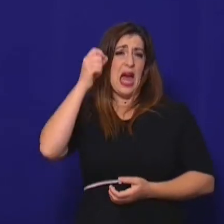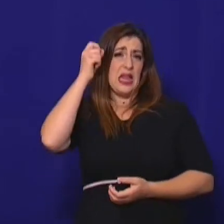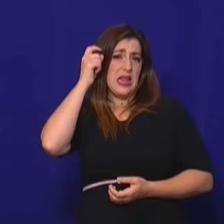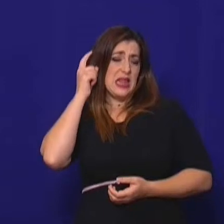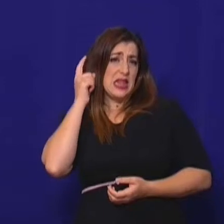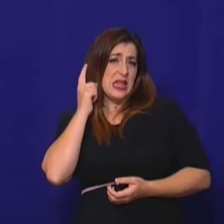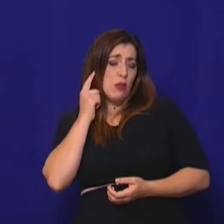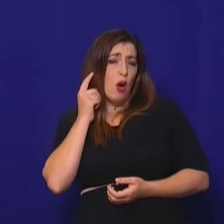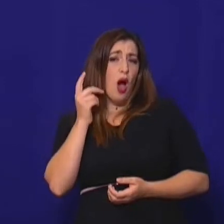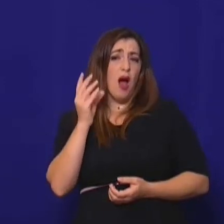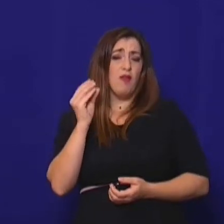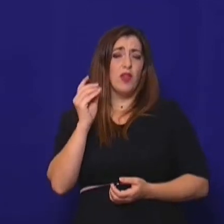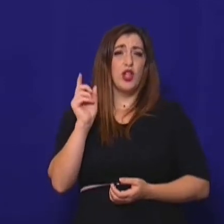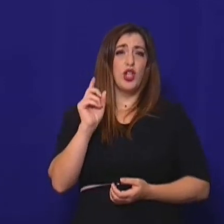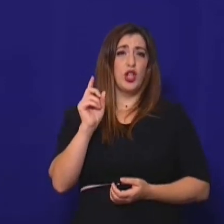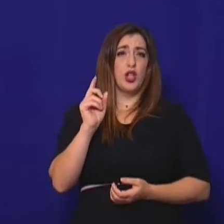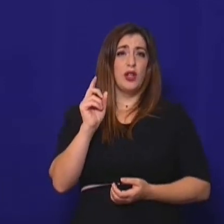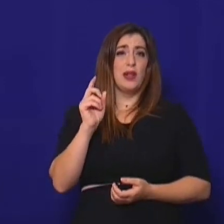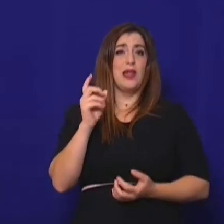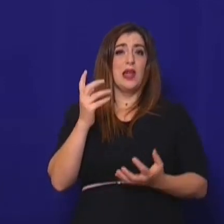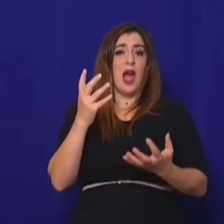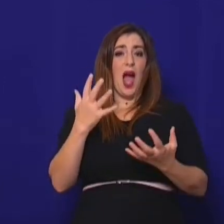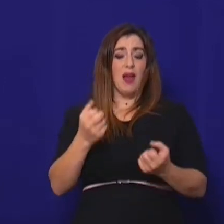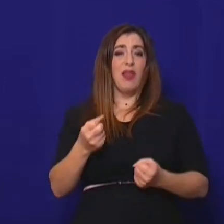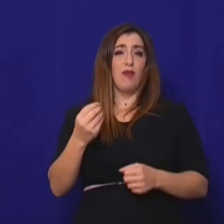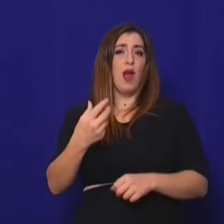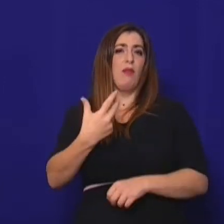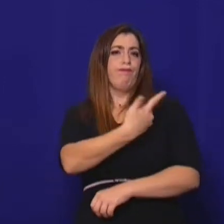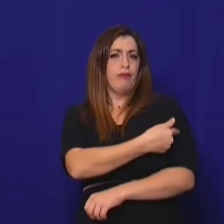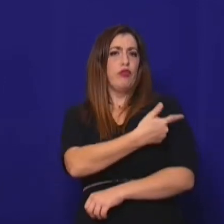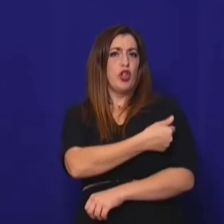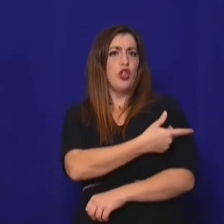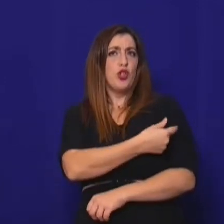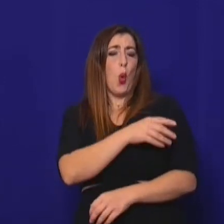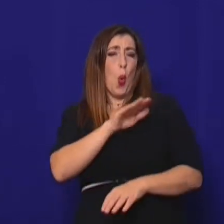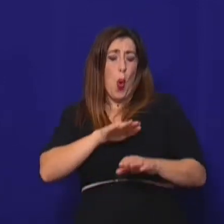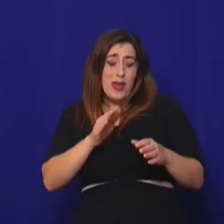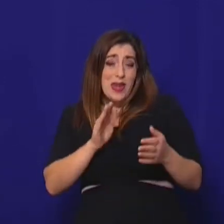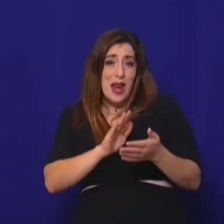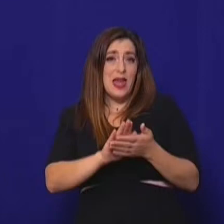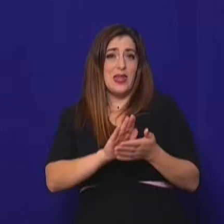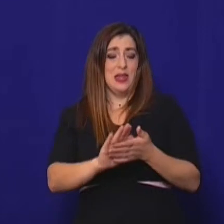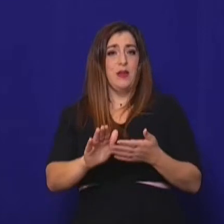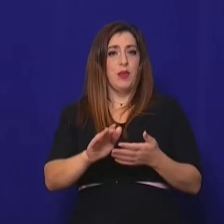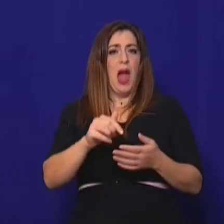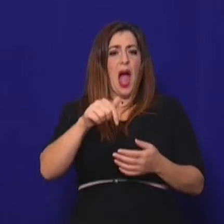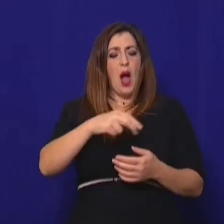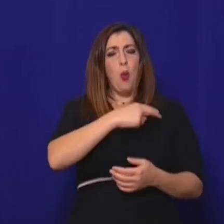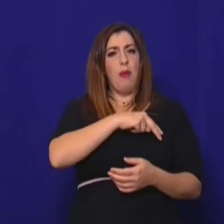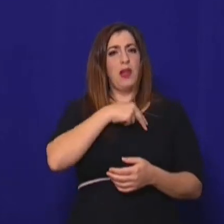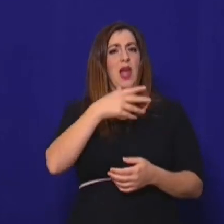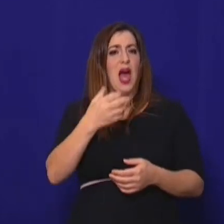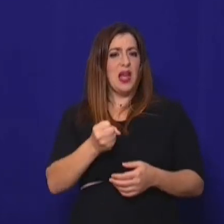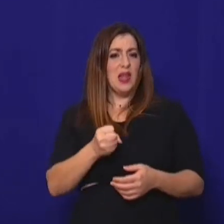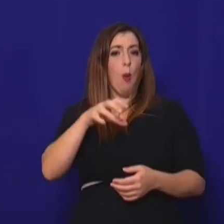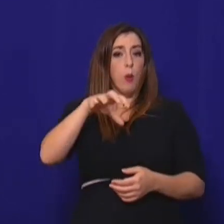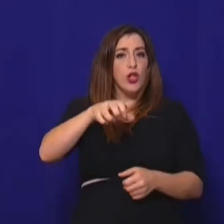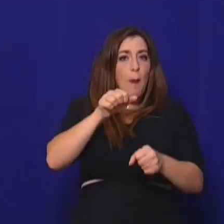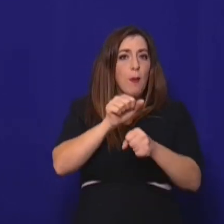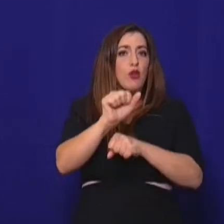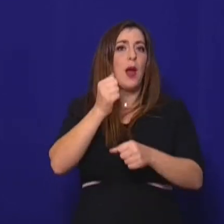fil-qrib. Pajjiżna huwa mammar sabiex iżommu dawn id-dożi. Tista' telabora dwar dan jekk jogħġbok, grazzi.